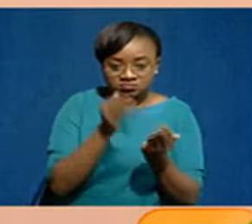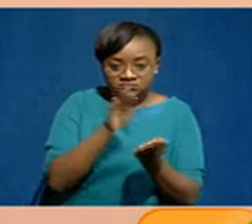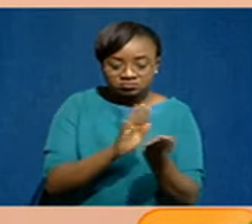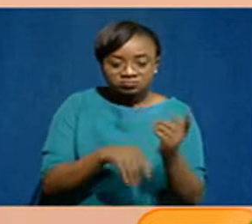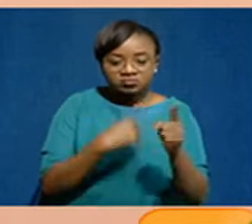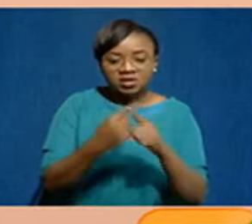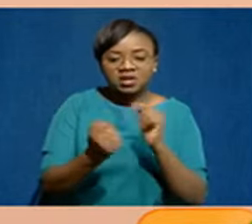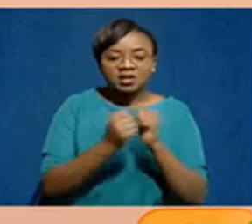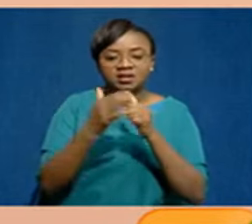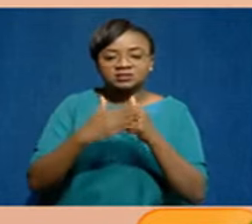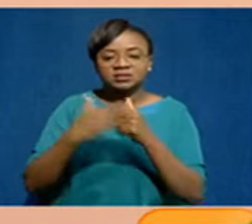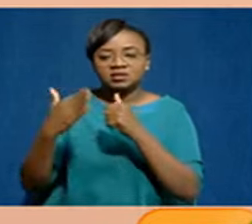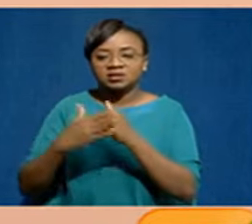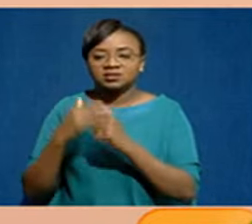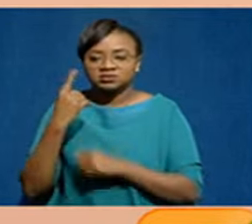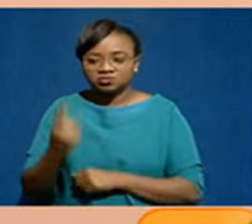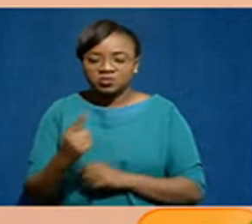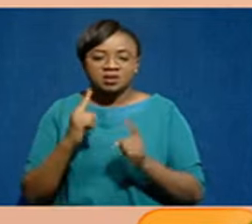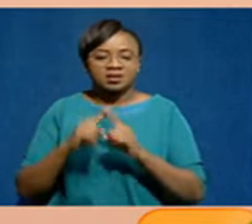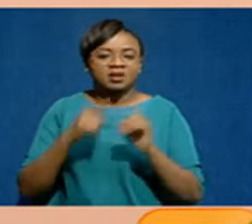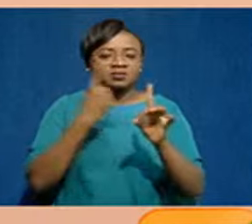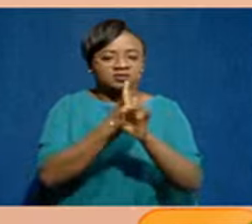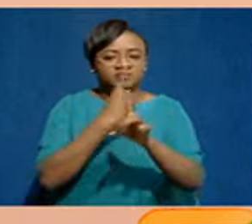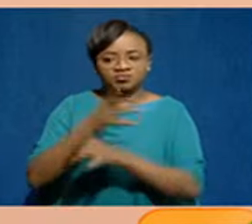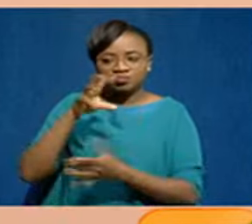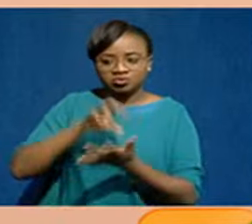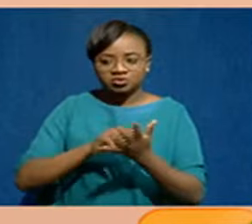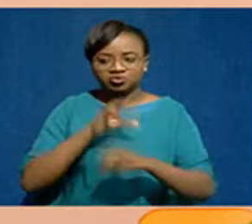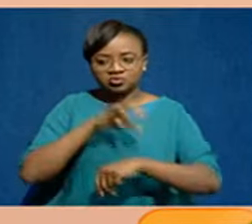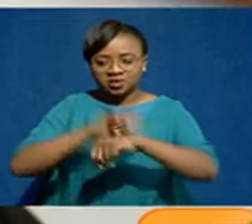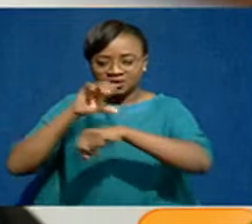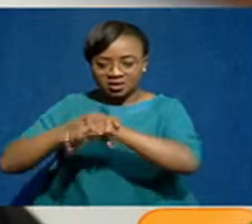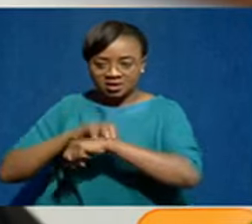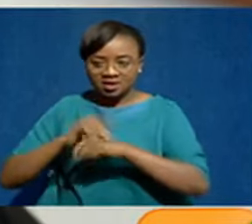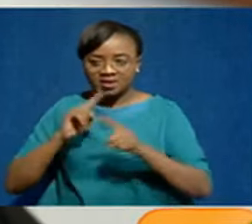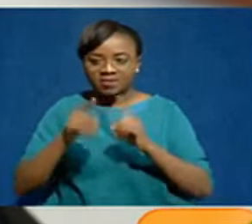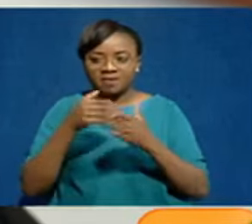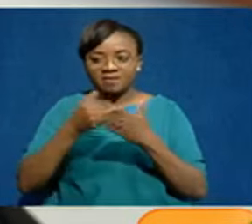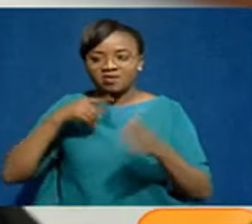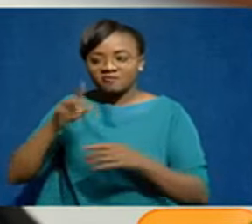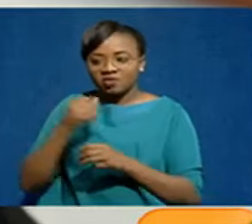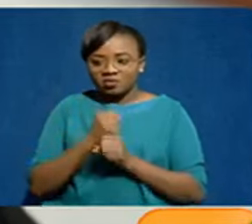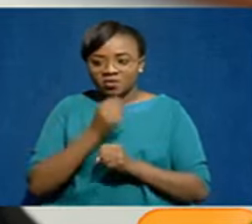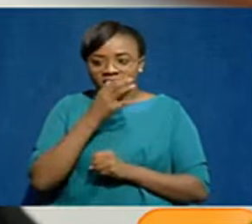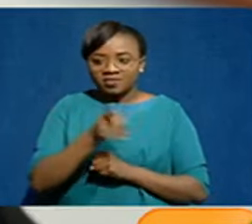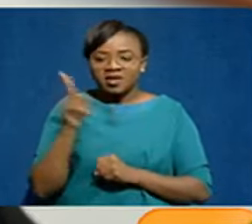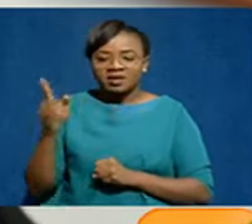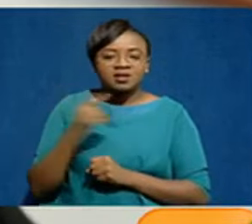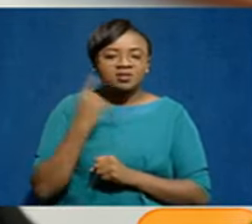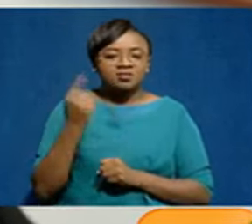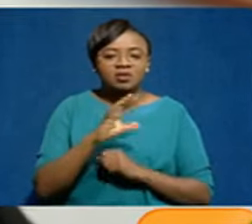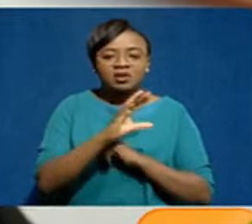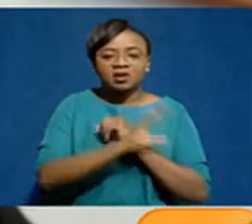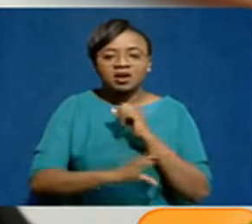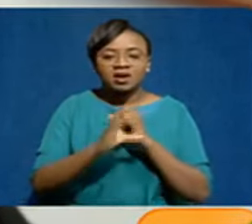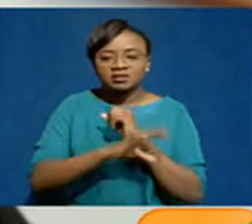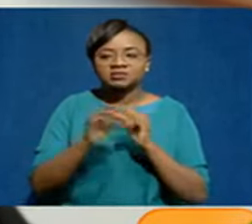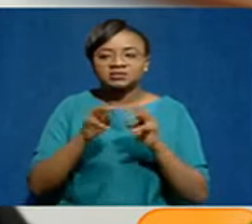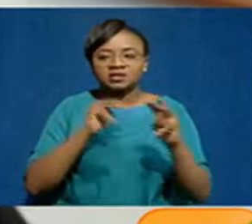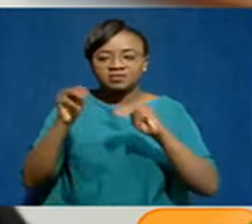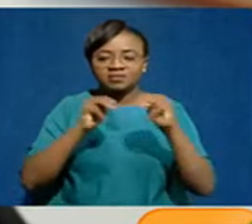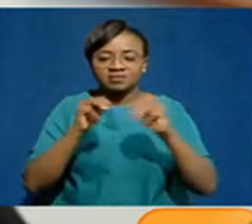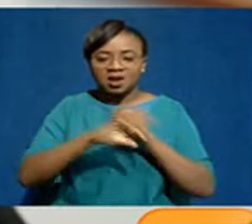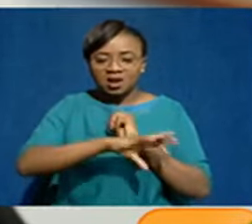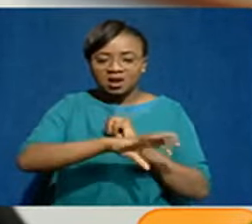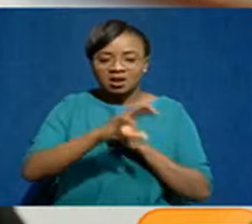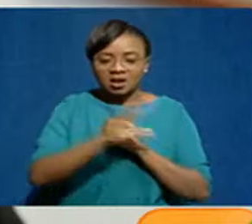leadership positions in various countries and regions around the world. Before taking up this assignment, he served as the country manager for Cambodia in the Eastern Asia